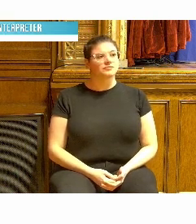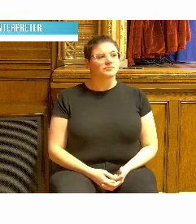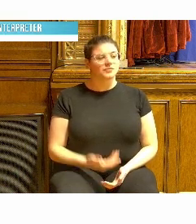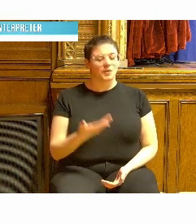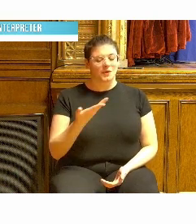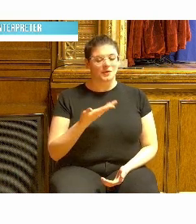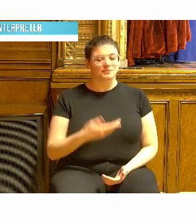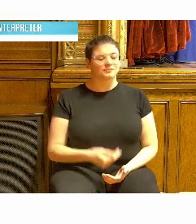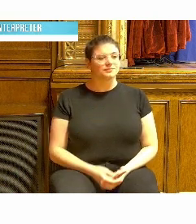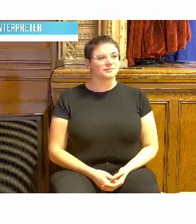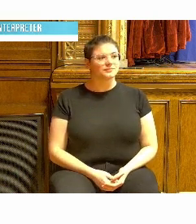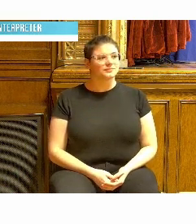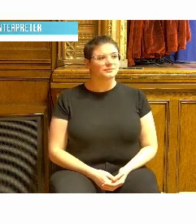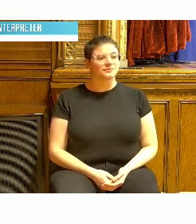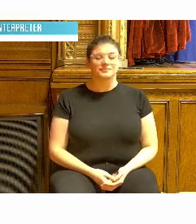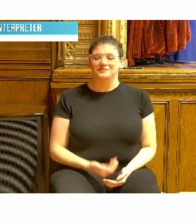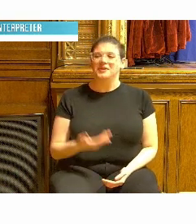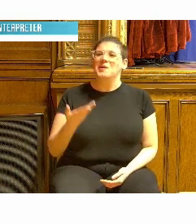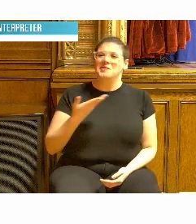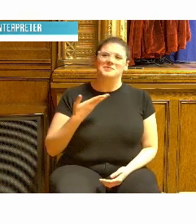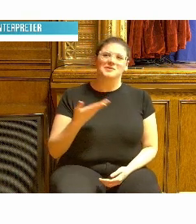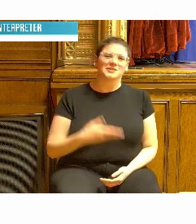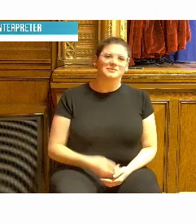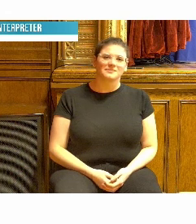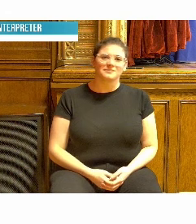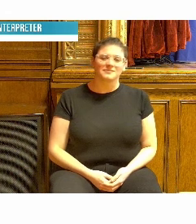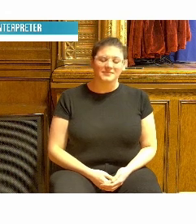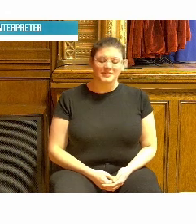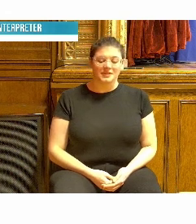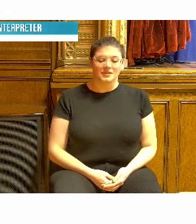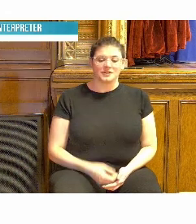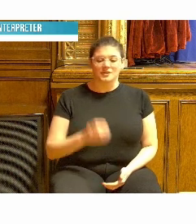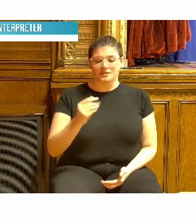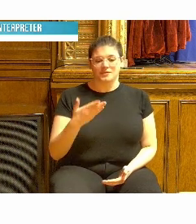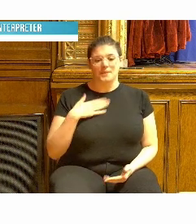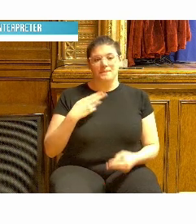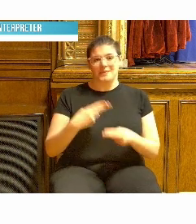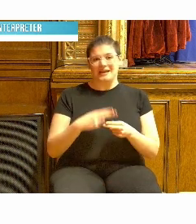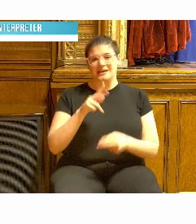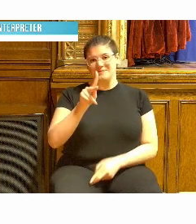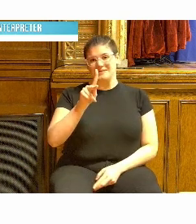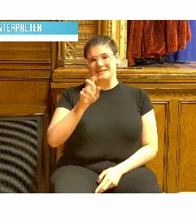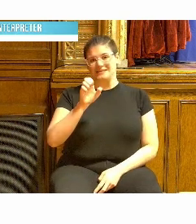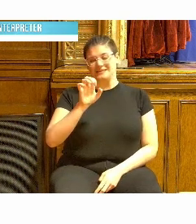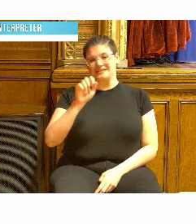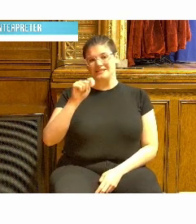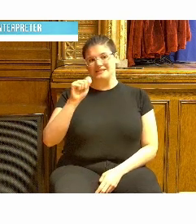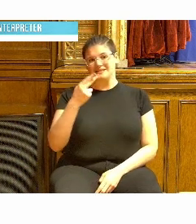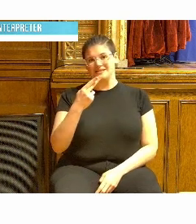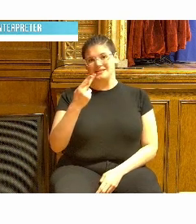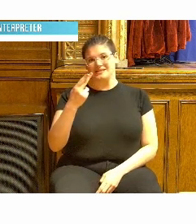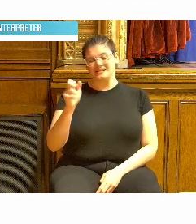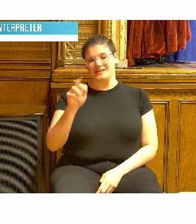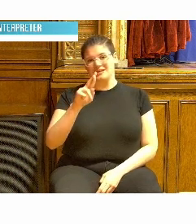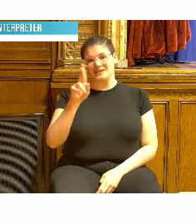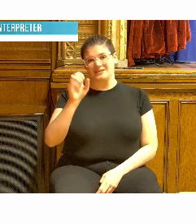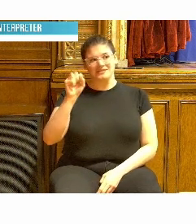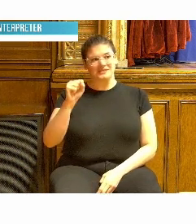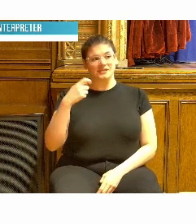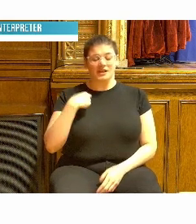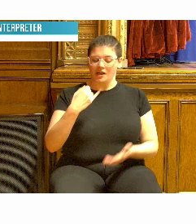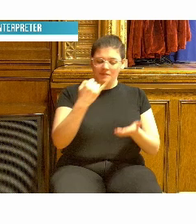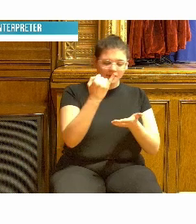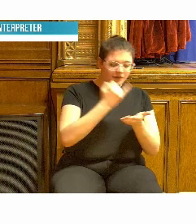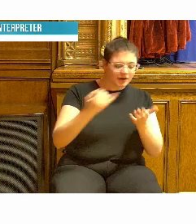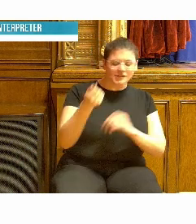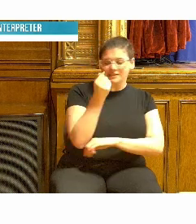Welcome. Welcome, welcome. Well, again, my name is Keith Harris. I'm an artist, advocate,